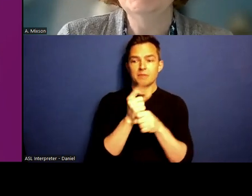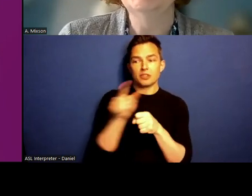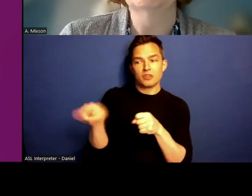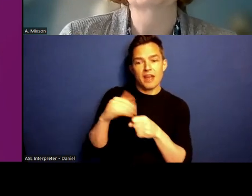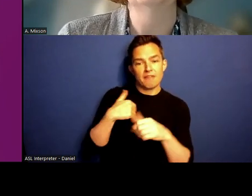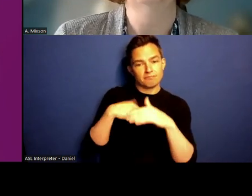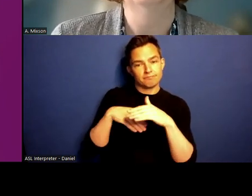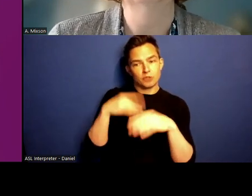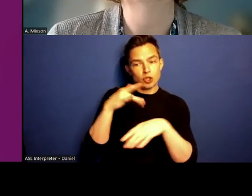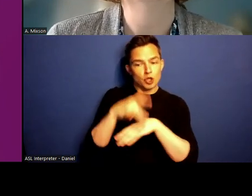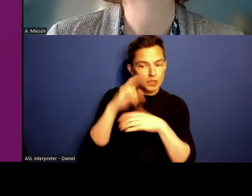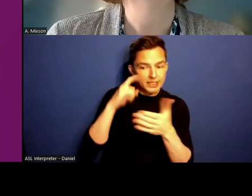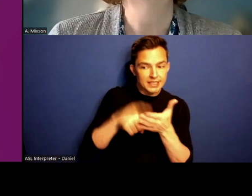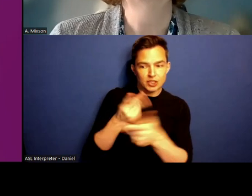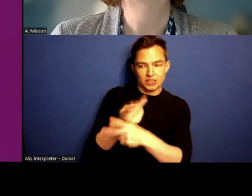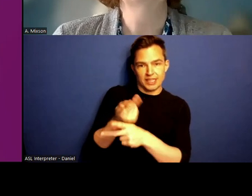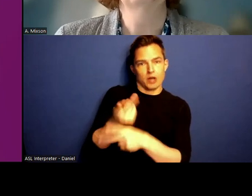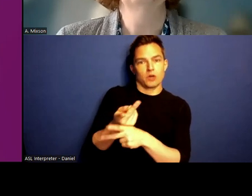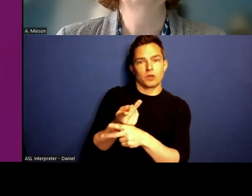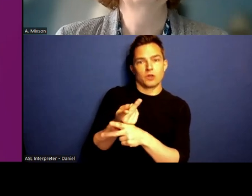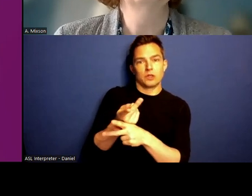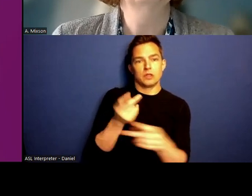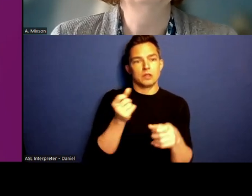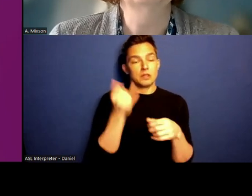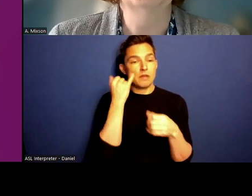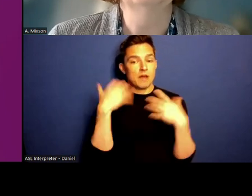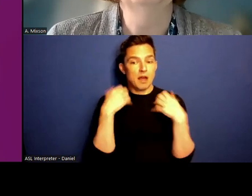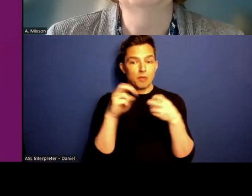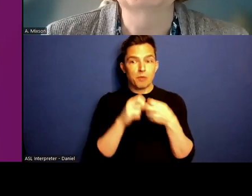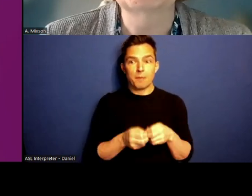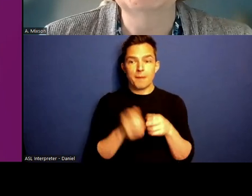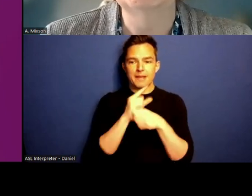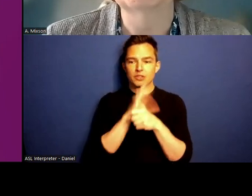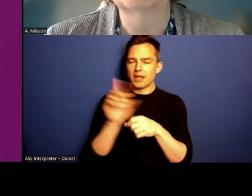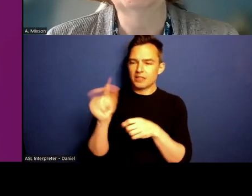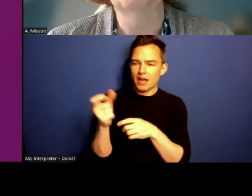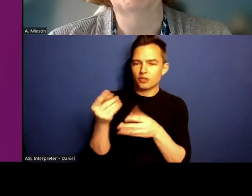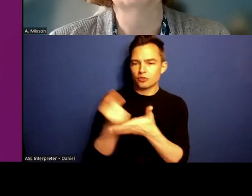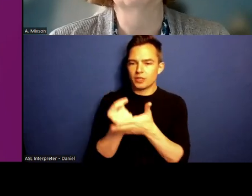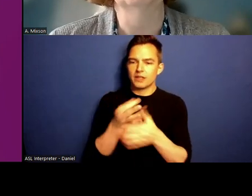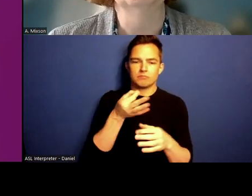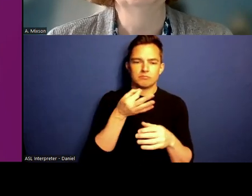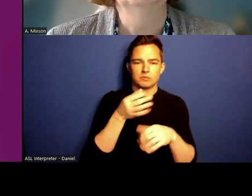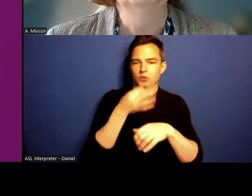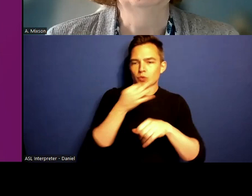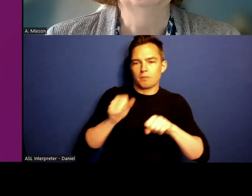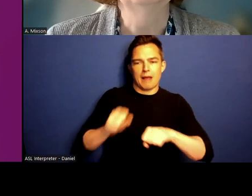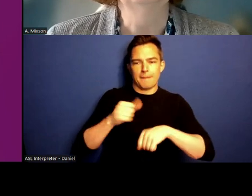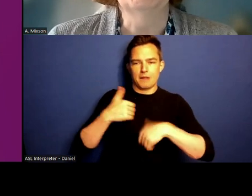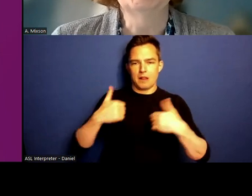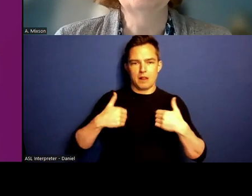early detection and care so that health problems are averted or diagnosed and treated as early as possible.